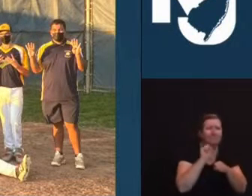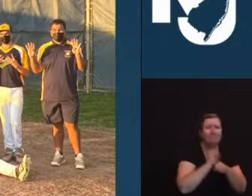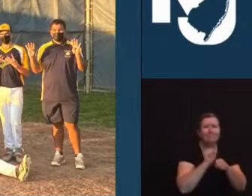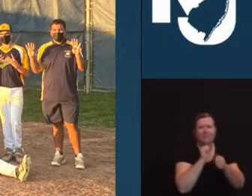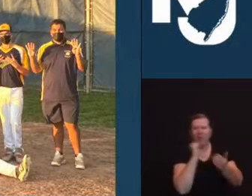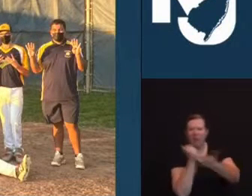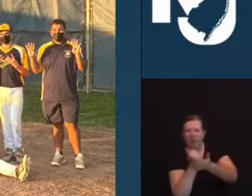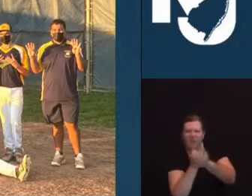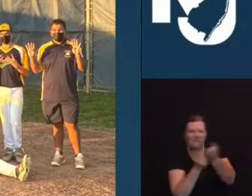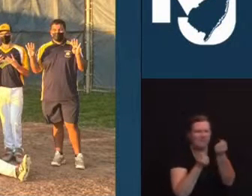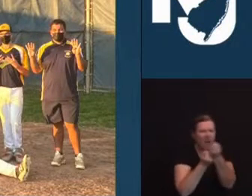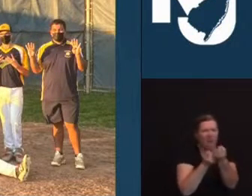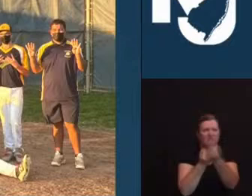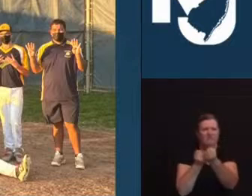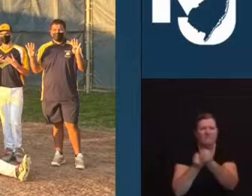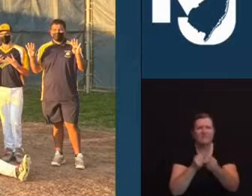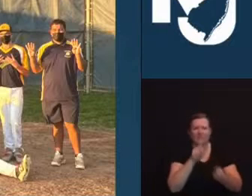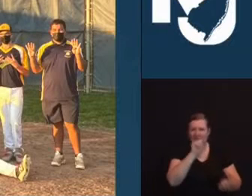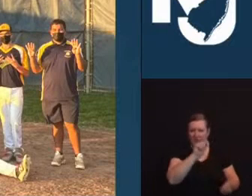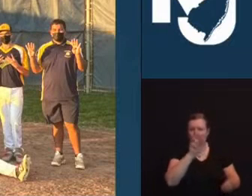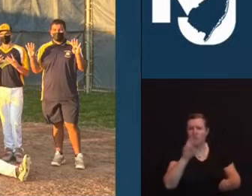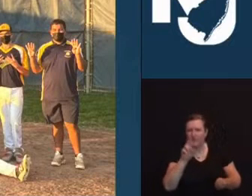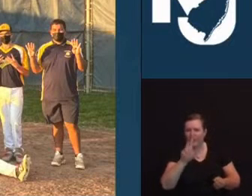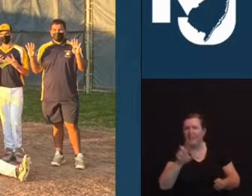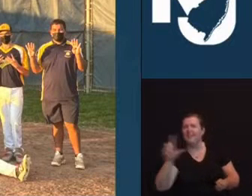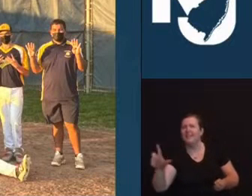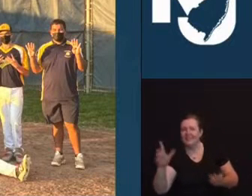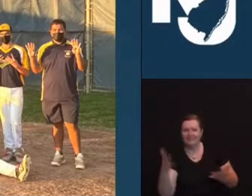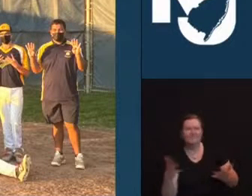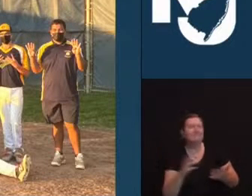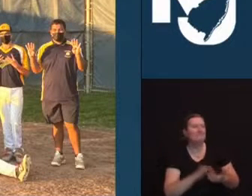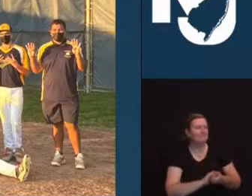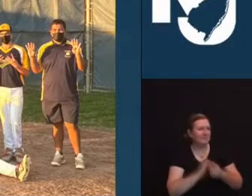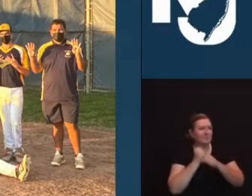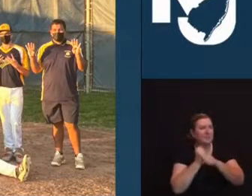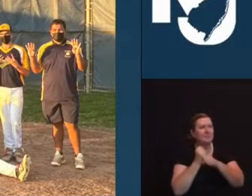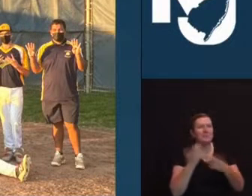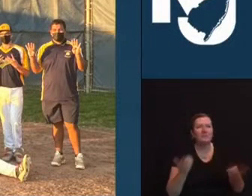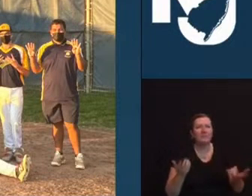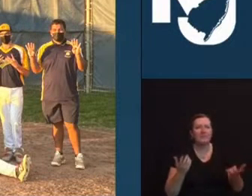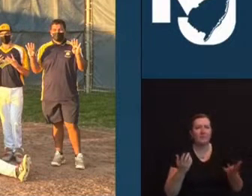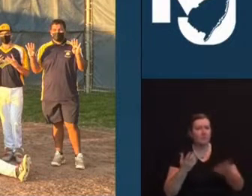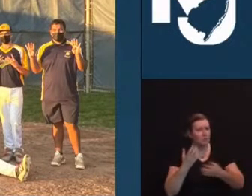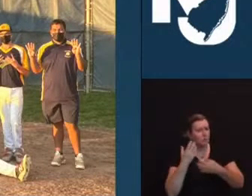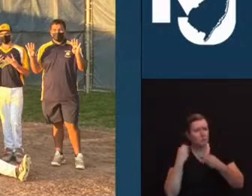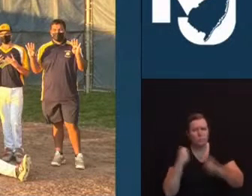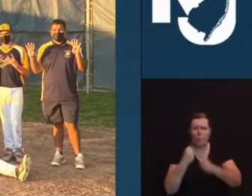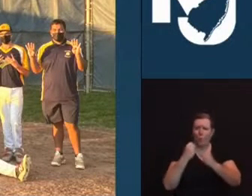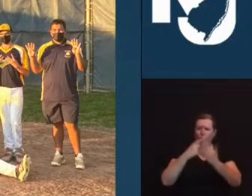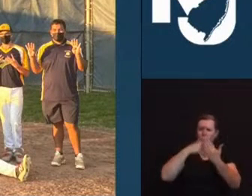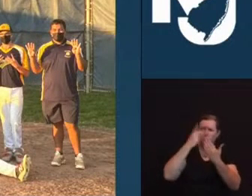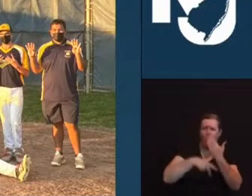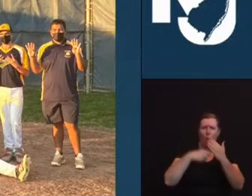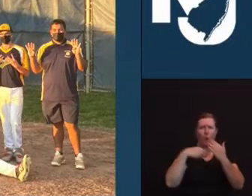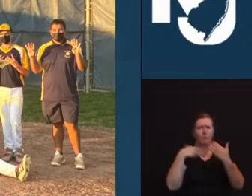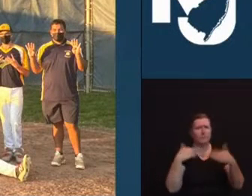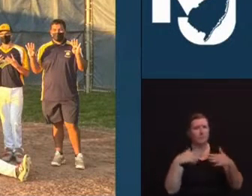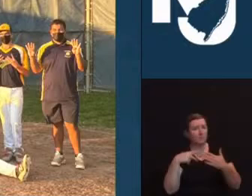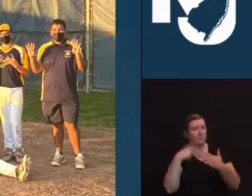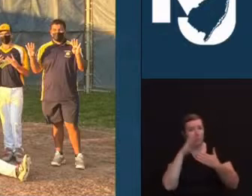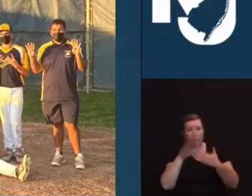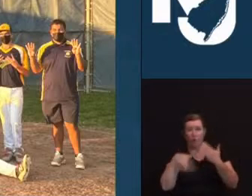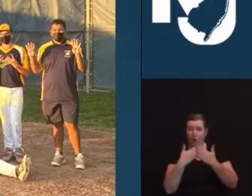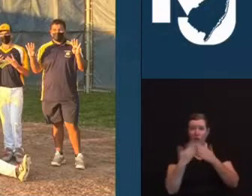the Toms River Little League, which you all, I'm sure, no doubtly know is one of the strongest programs in the state, if not the country, helping to keep the league